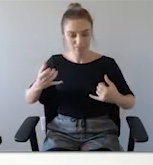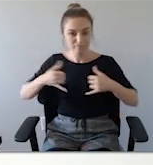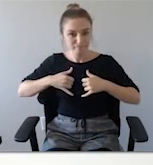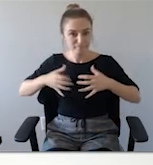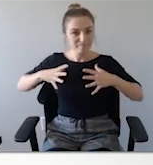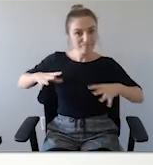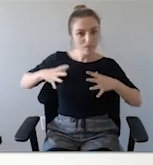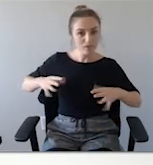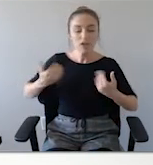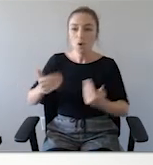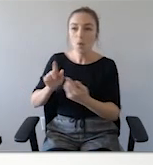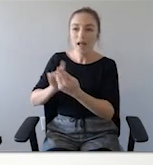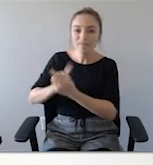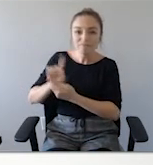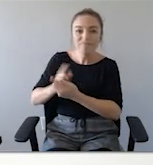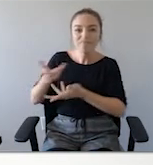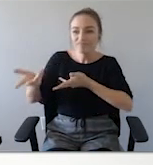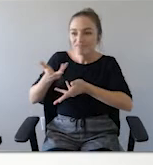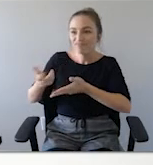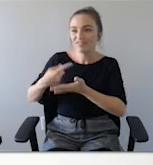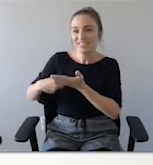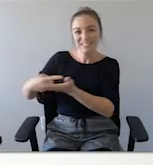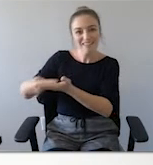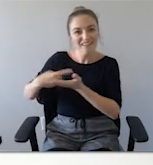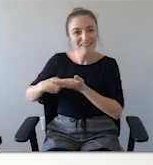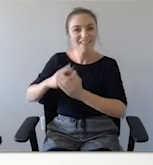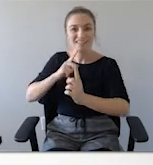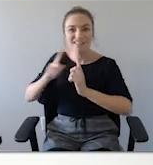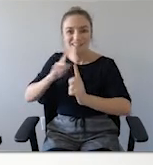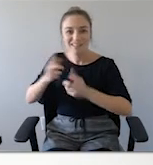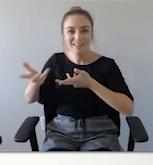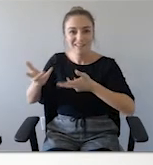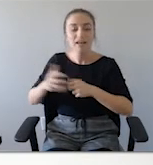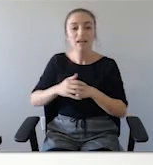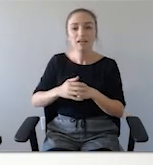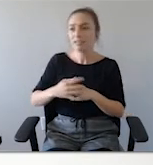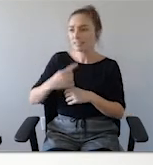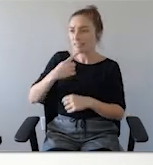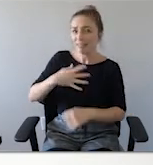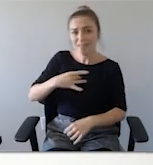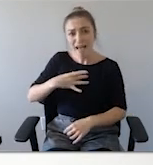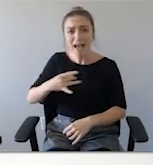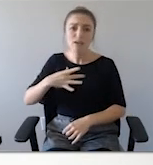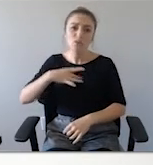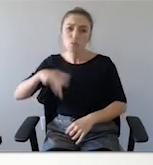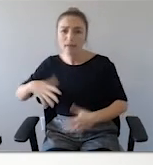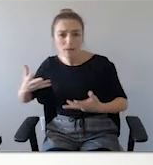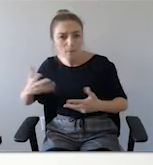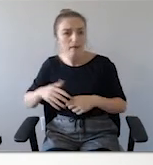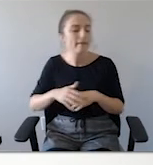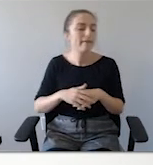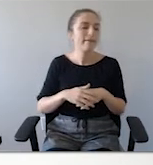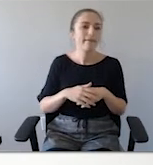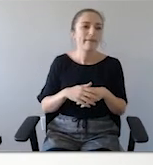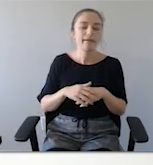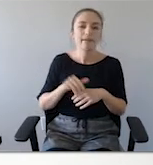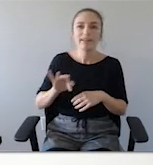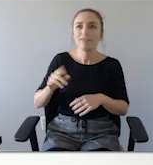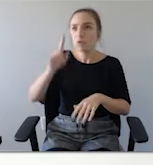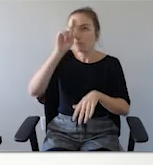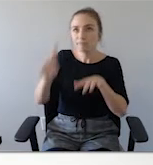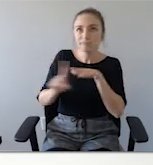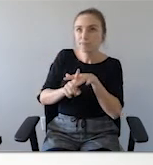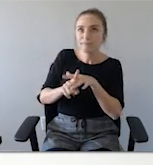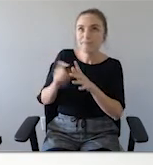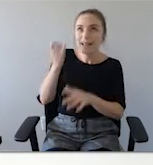tell them, what you like about it, or maybe you know of something that maybe could be considered for the future. They're really